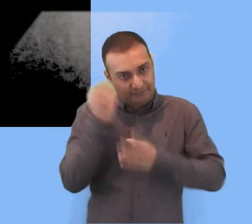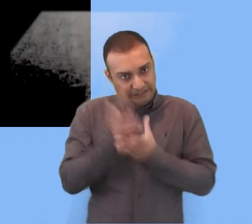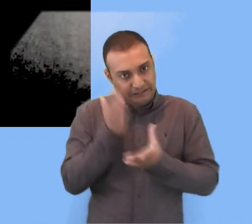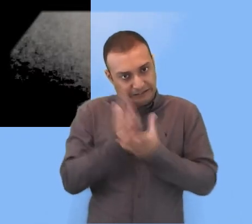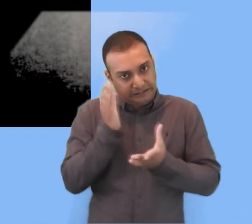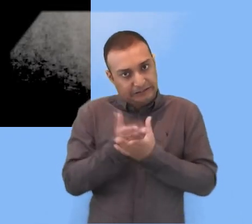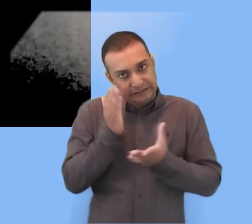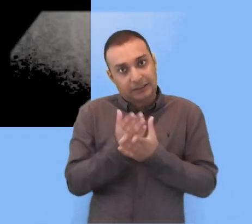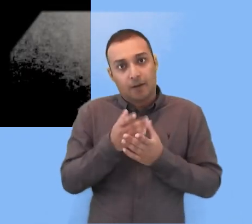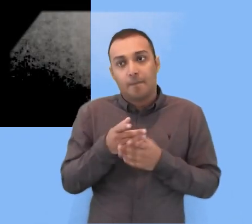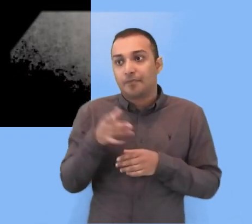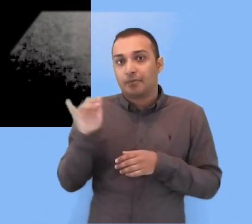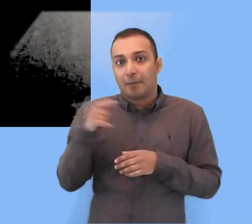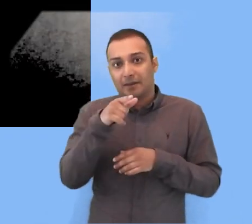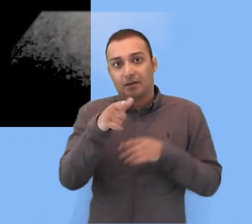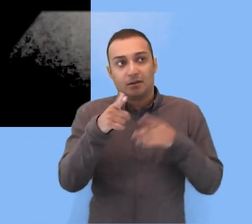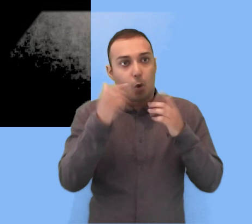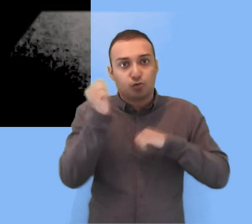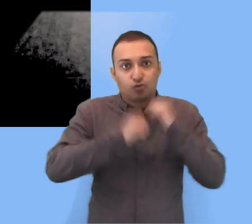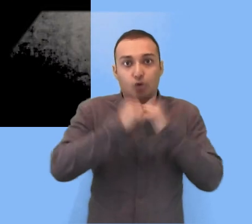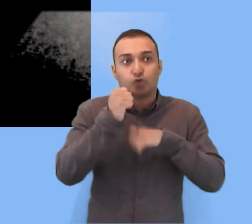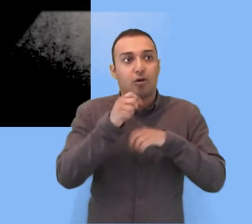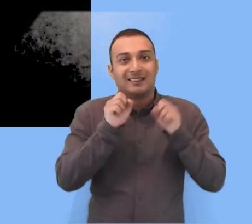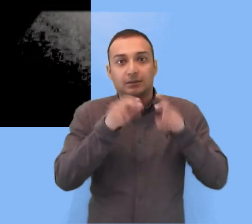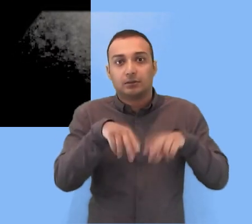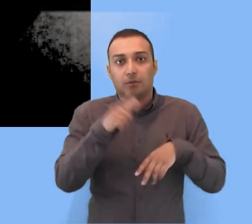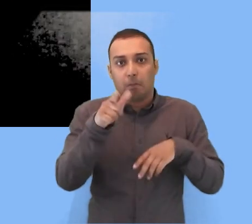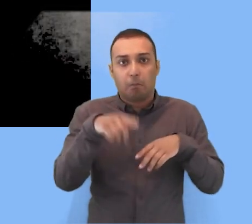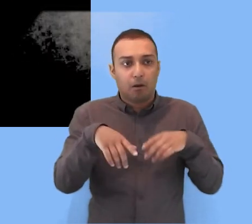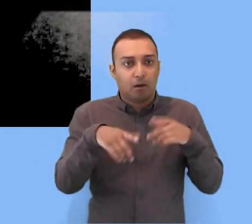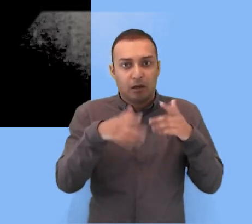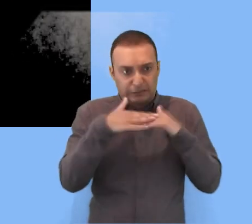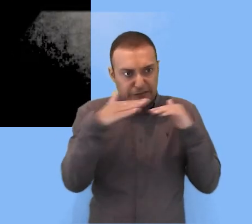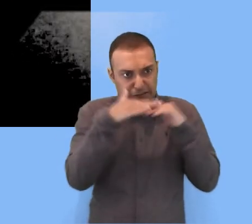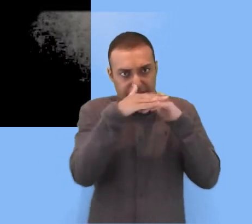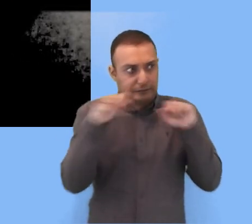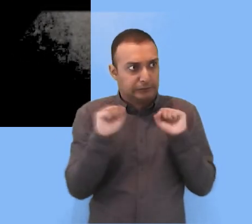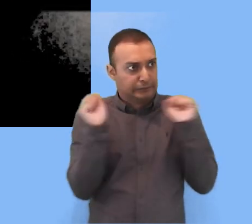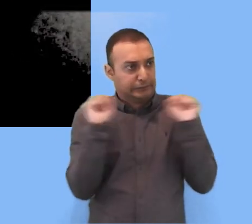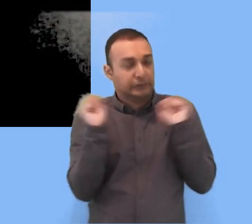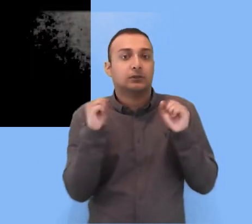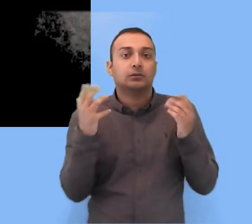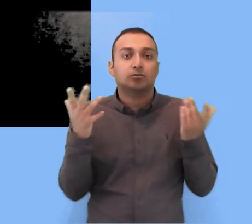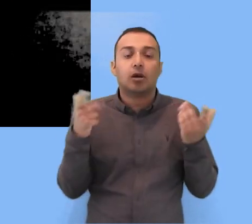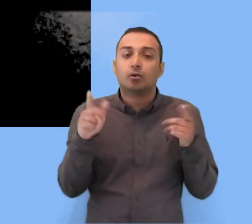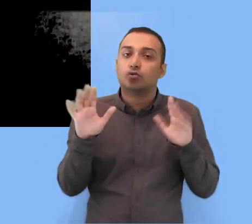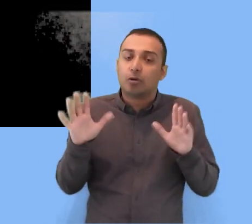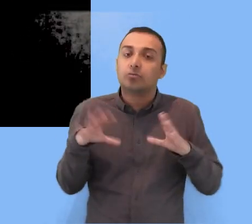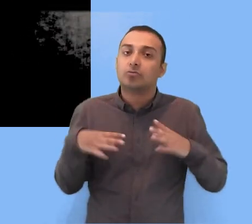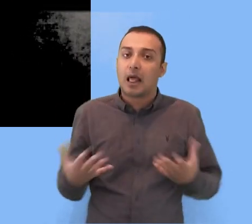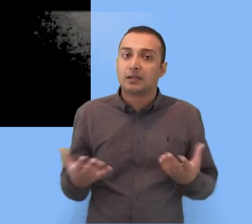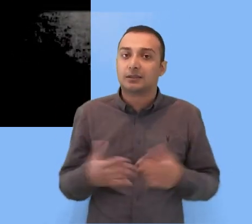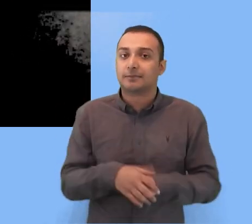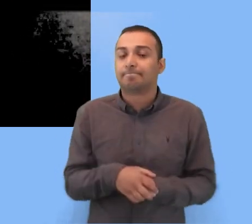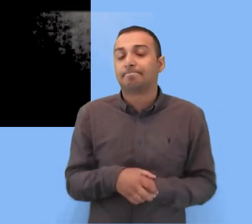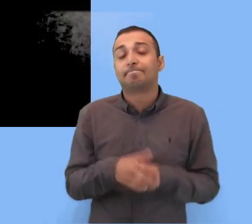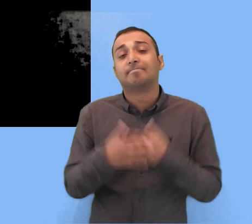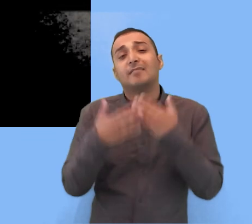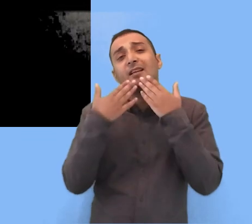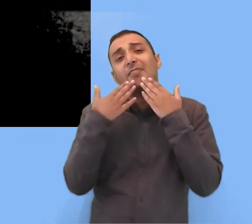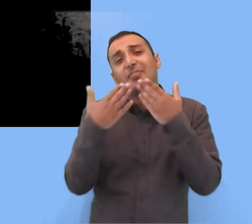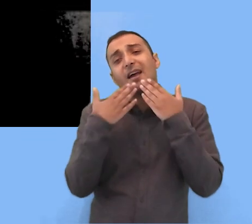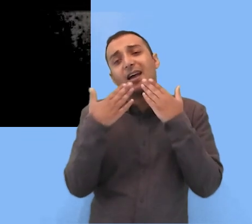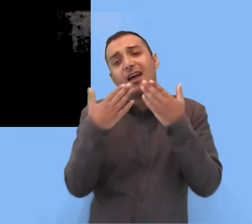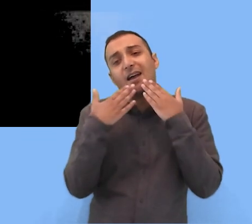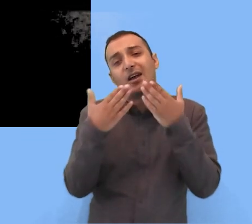structural things that can be a bit frightening. Yeah, it's all the things that Jamel and Janet were talking about as well. On that note, thank you so much, Suma. I